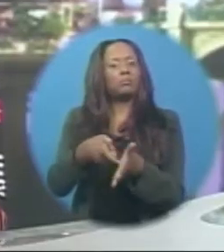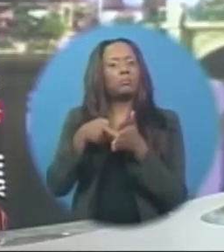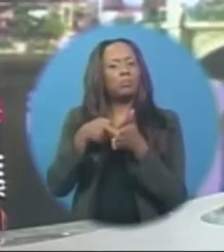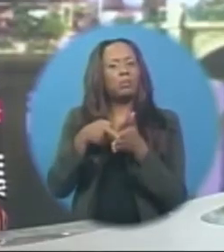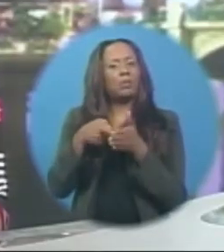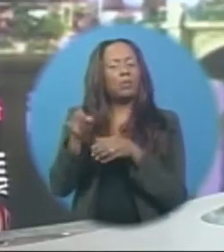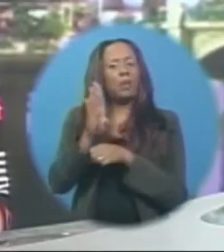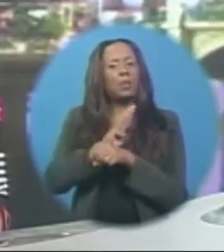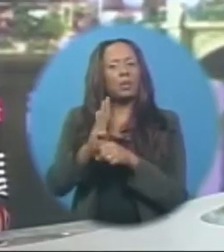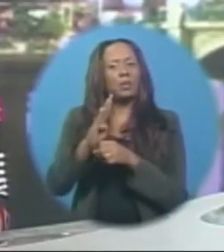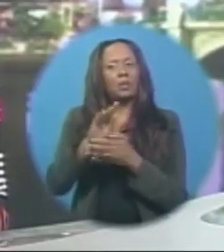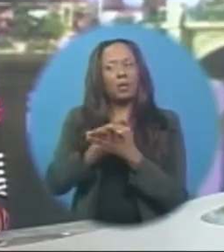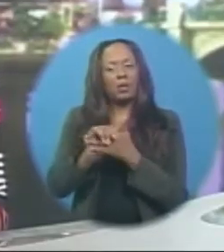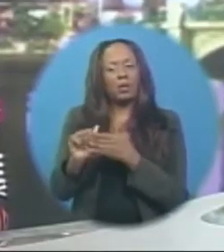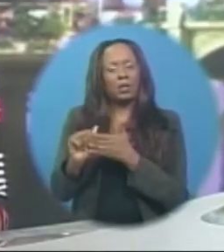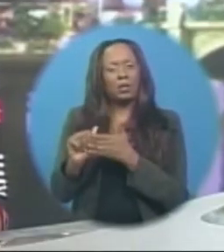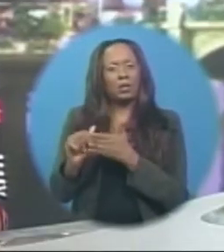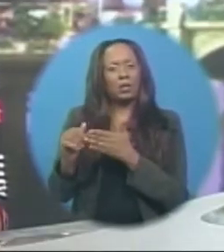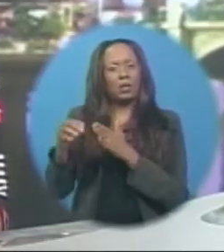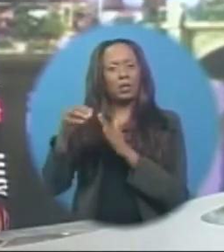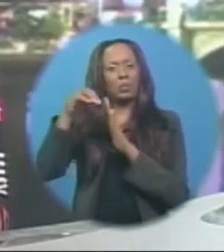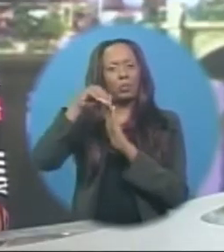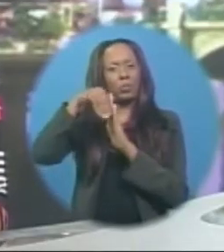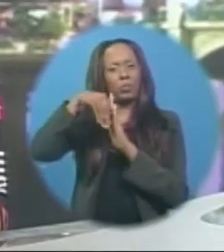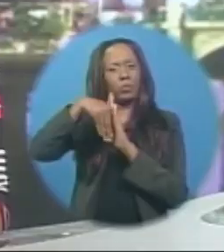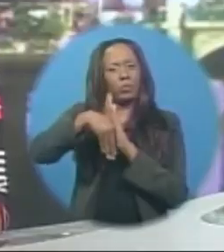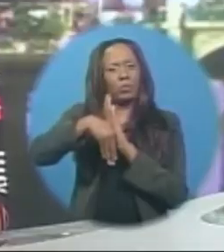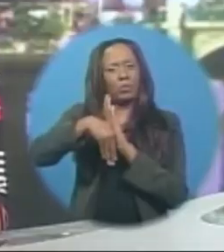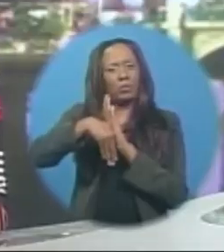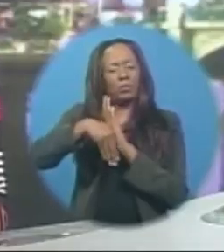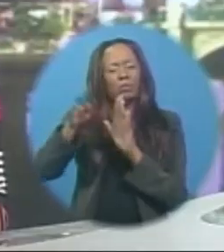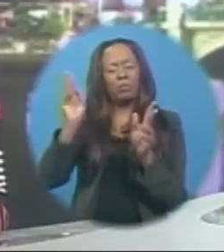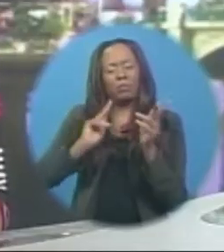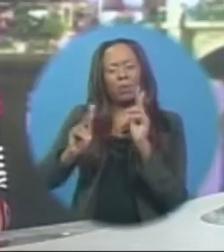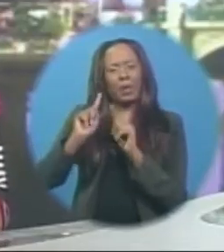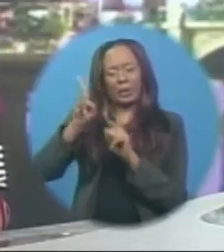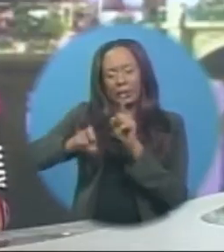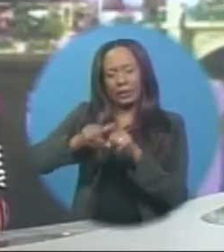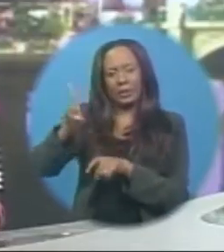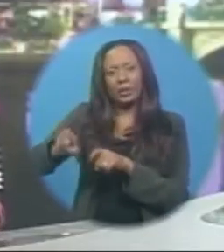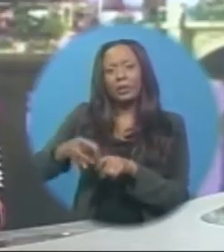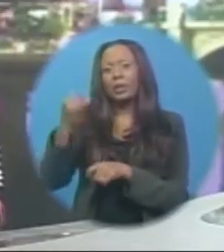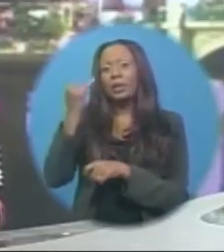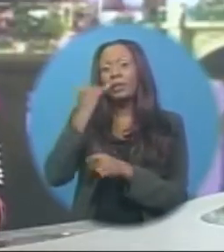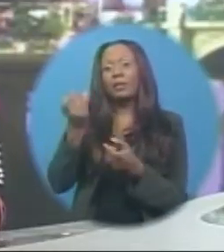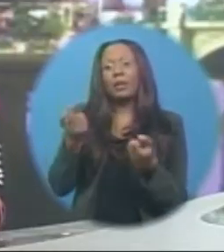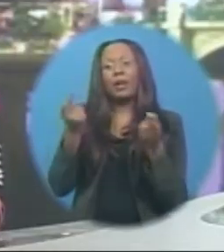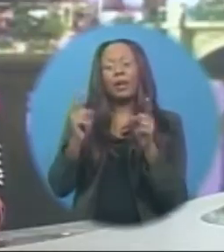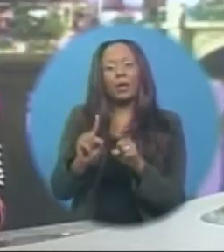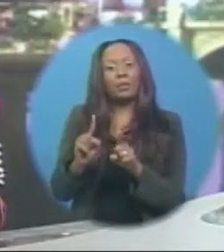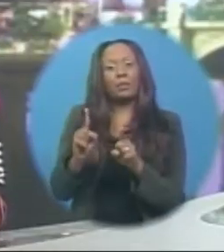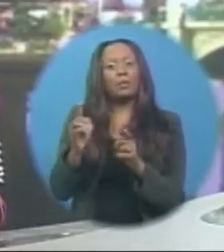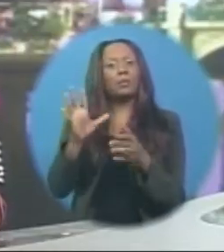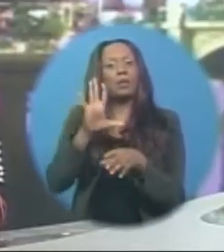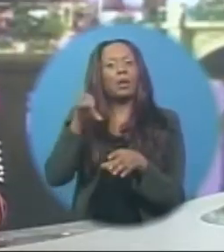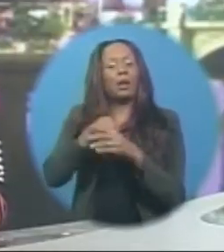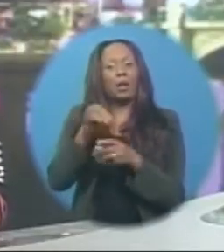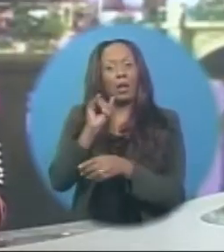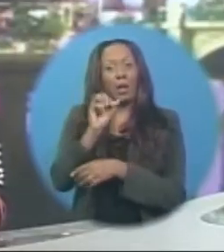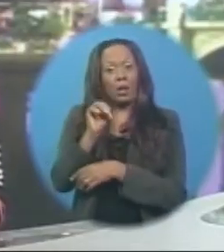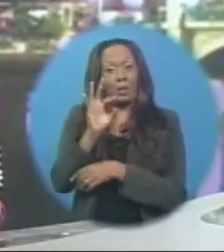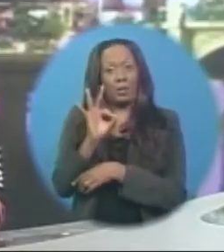its dollar. He made the comment in response to questions about possible implications if Barbados were to enter an IMF